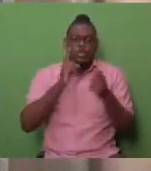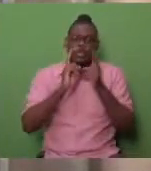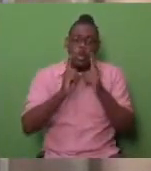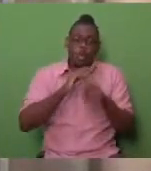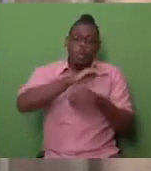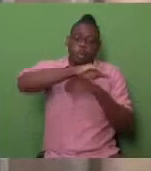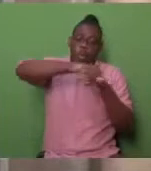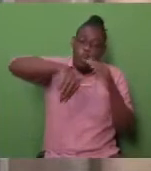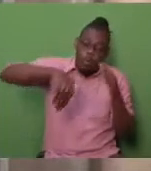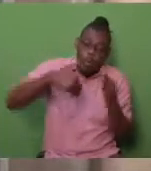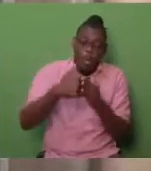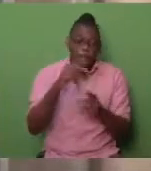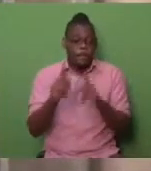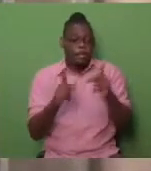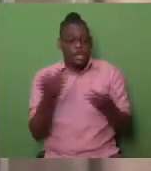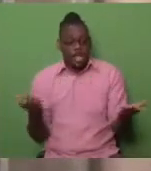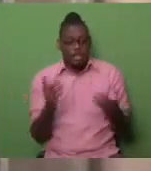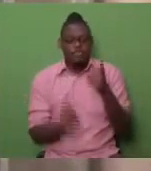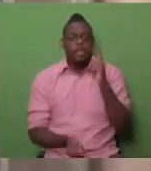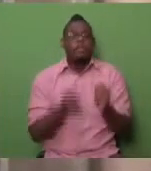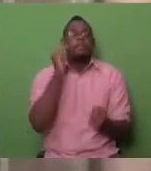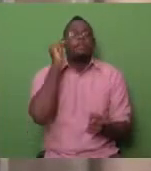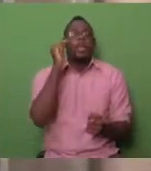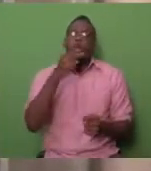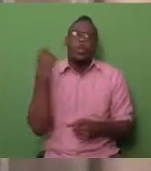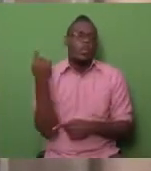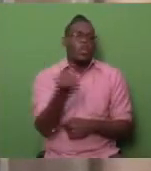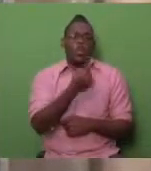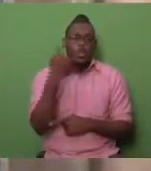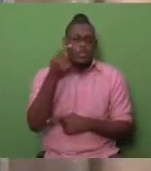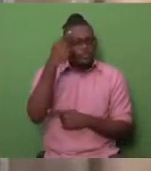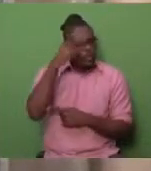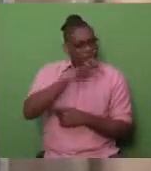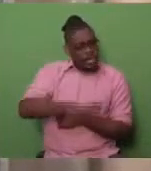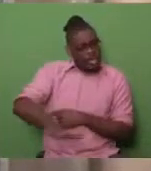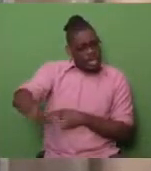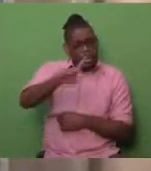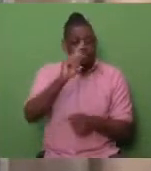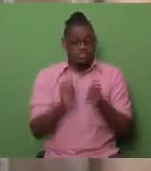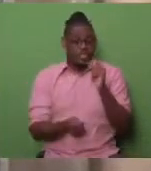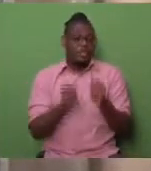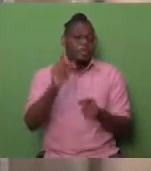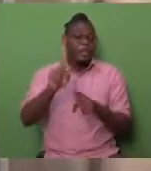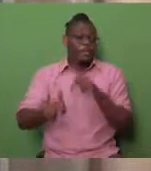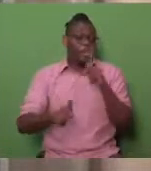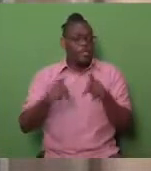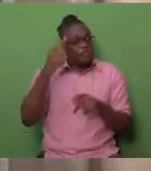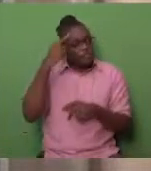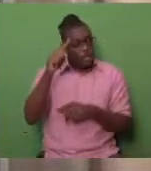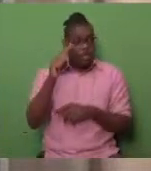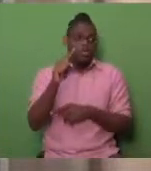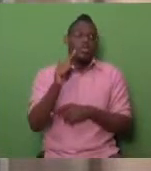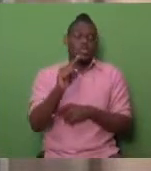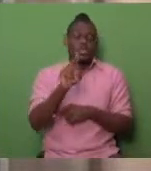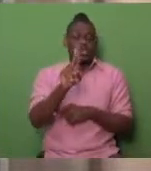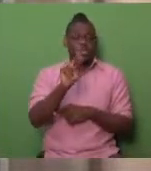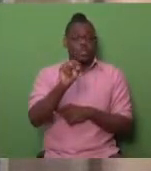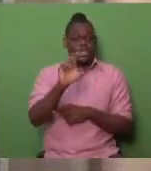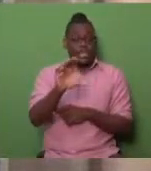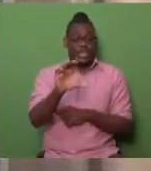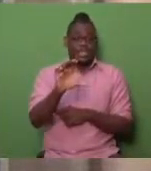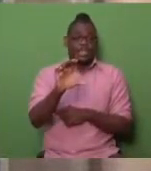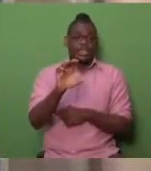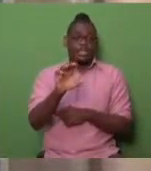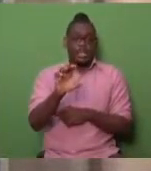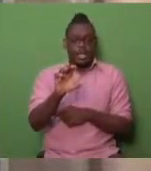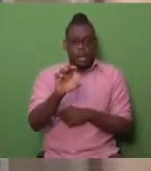Not just my beloved constituents, not just the UNC supporters, not just the over 309,000 persons who